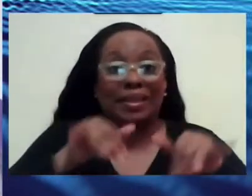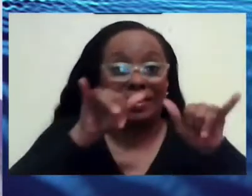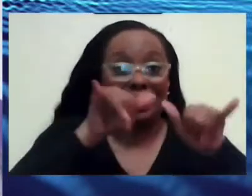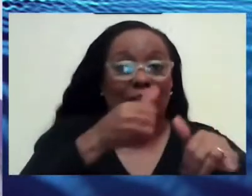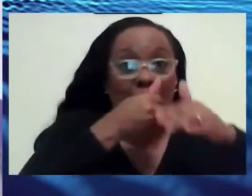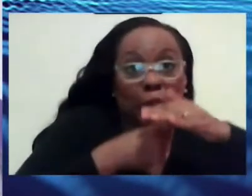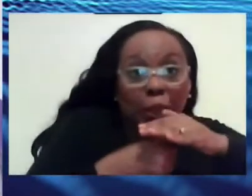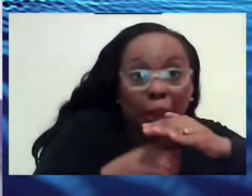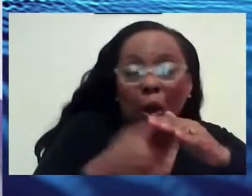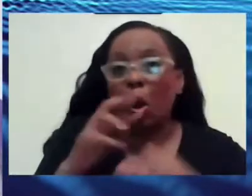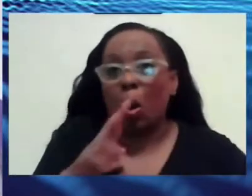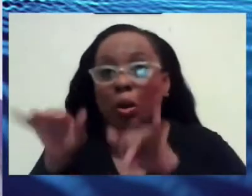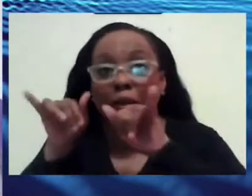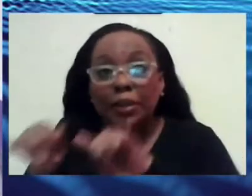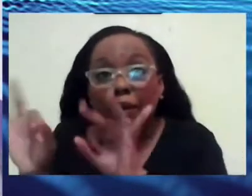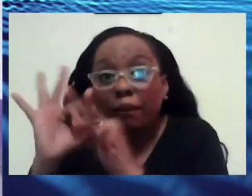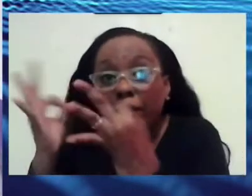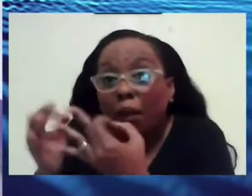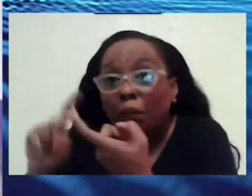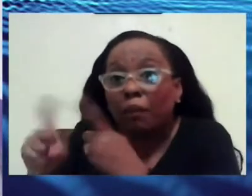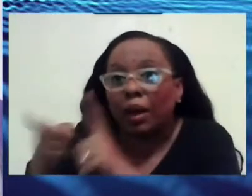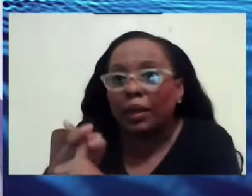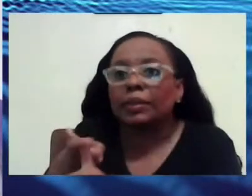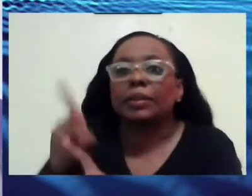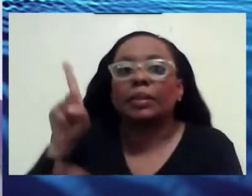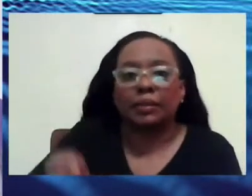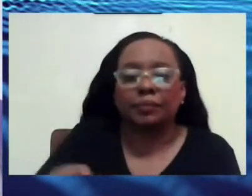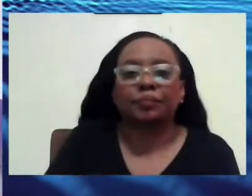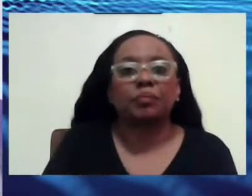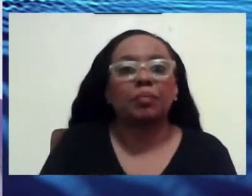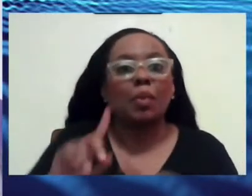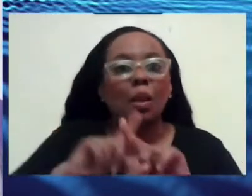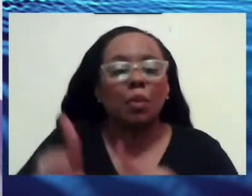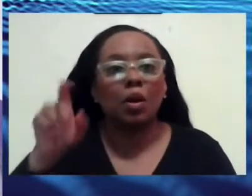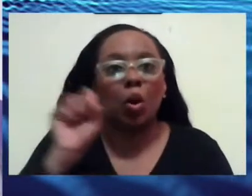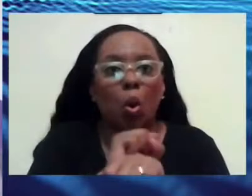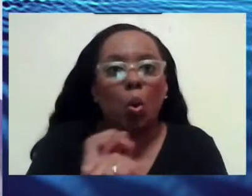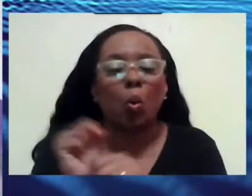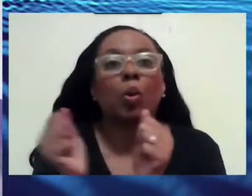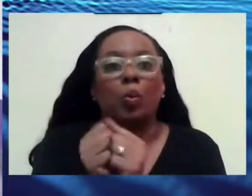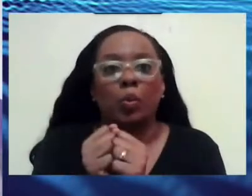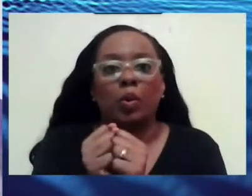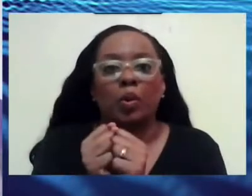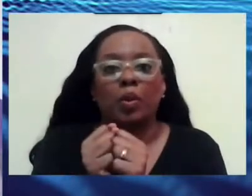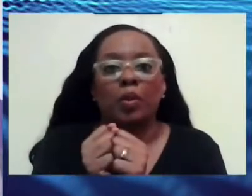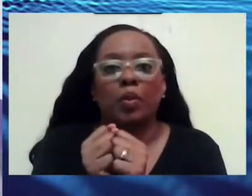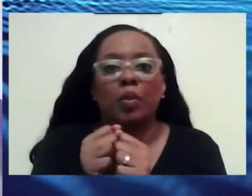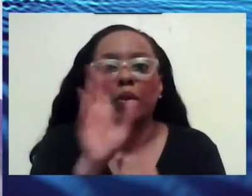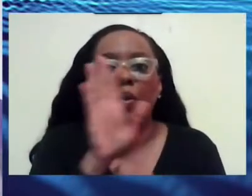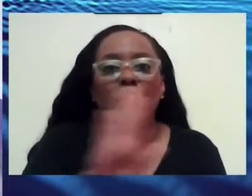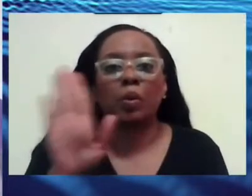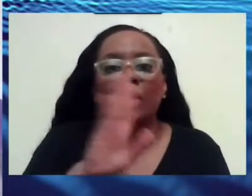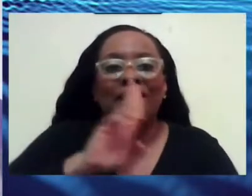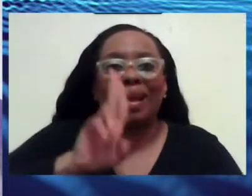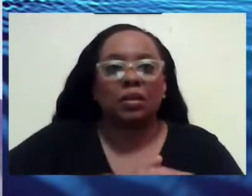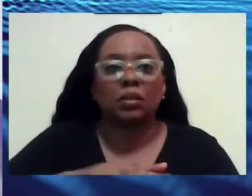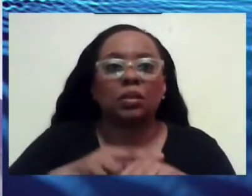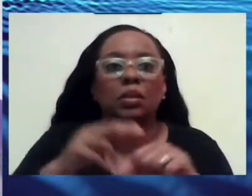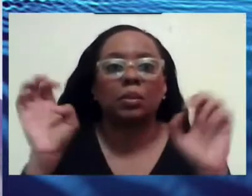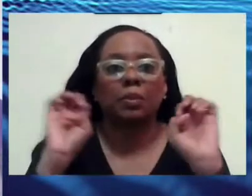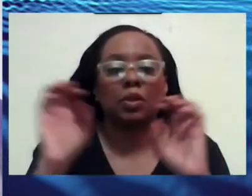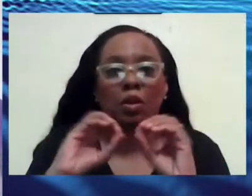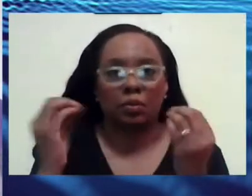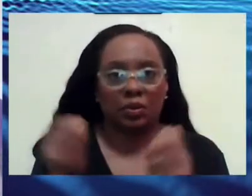to the persons who are most in need. I just wanted to add one other point. The Prime Minister has been very clear in his